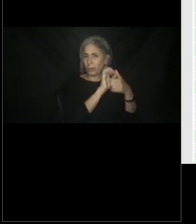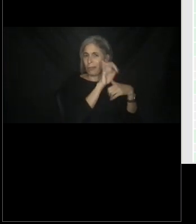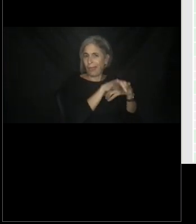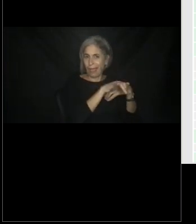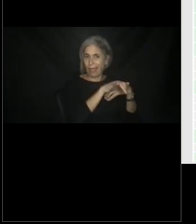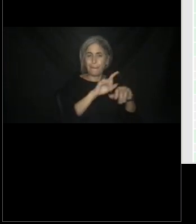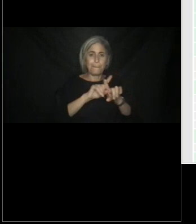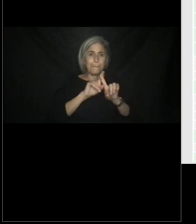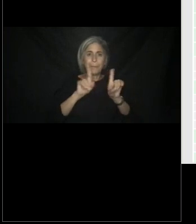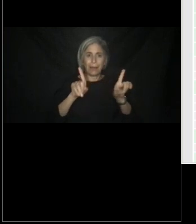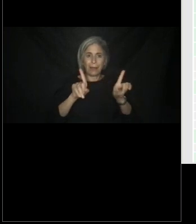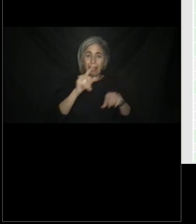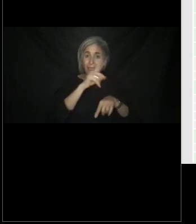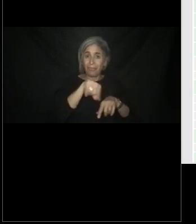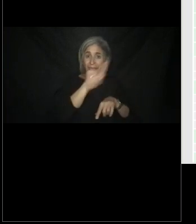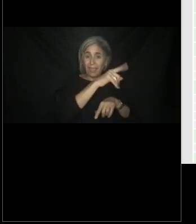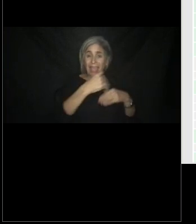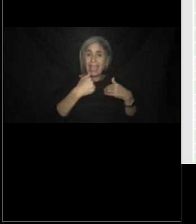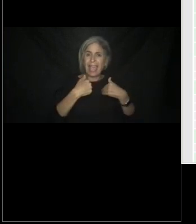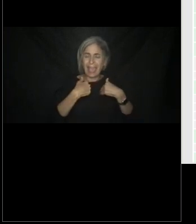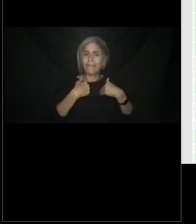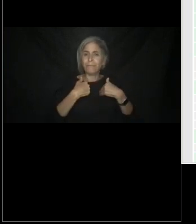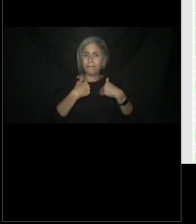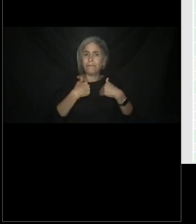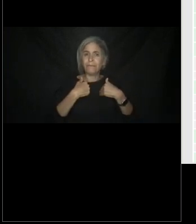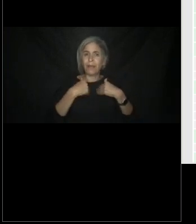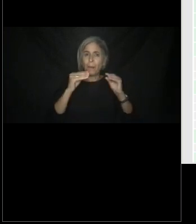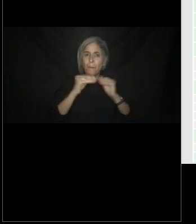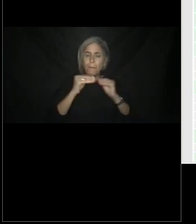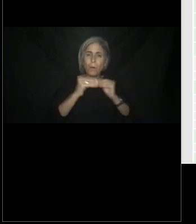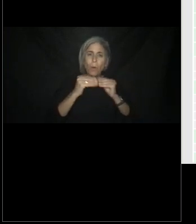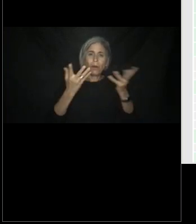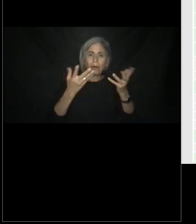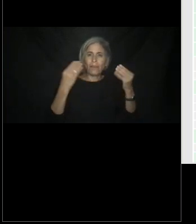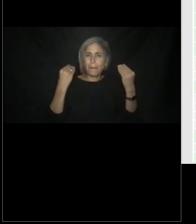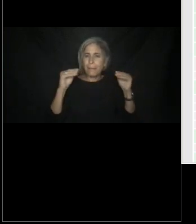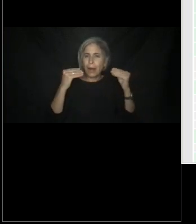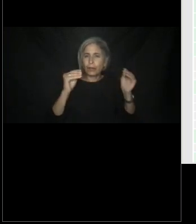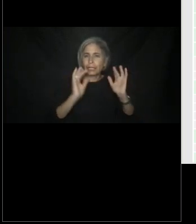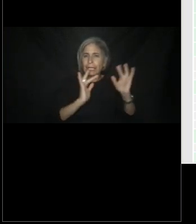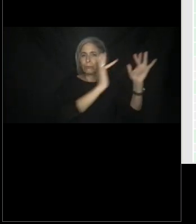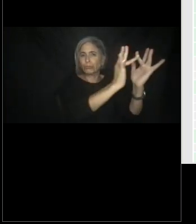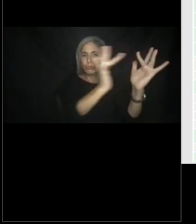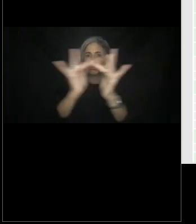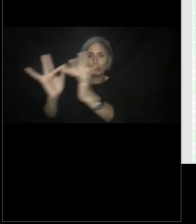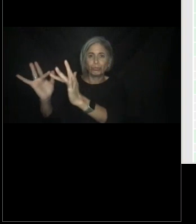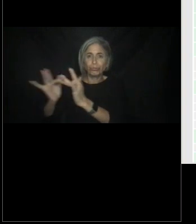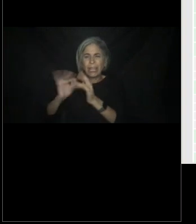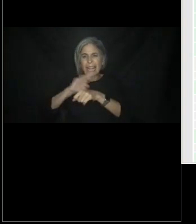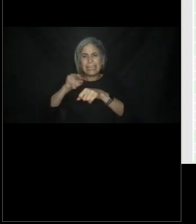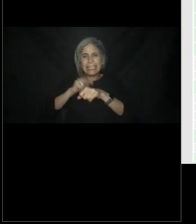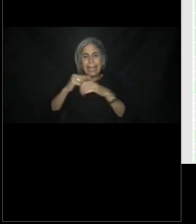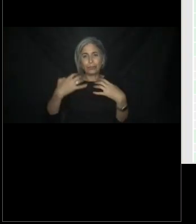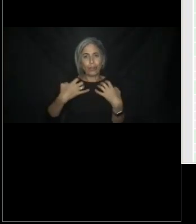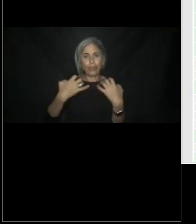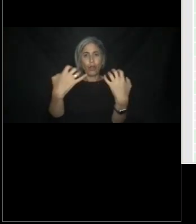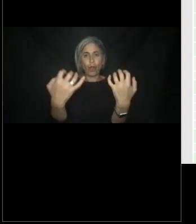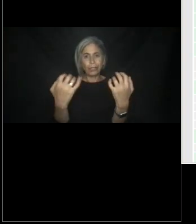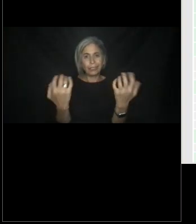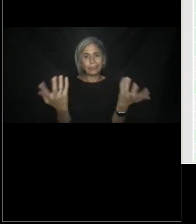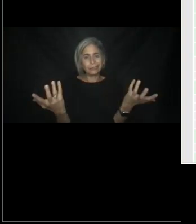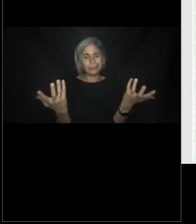but they tend to have more of a marketing reach to a national audience, and